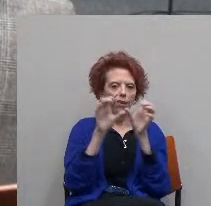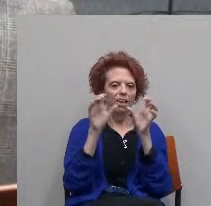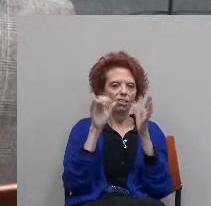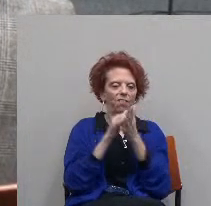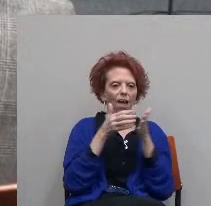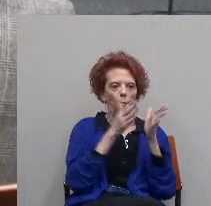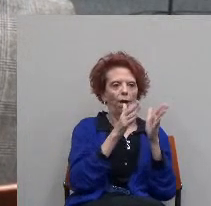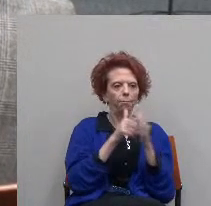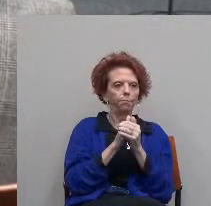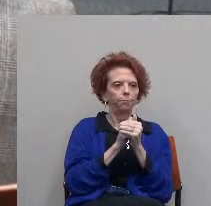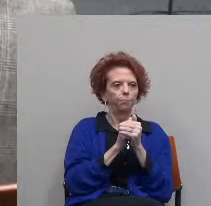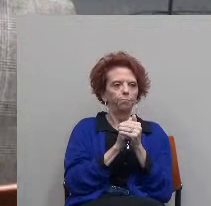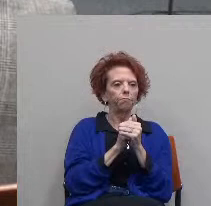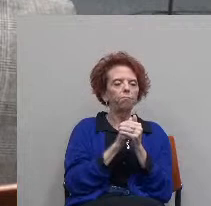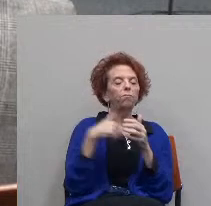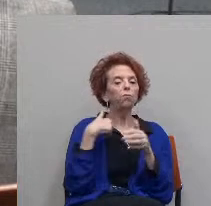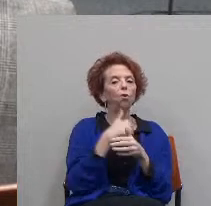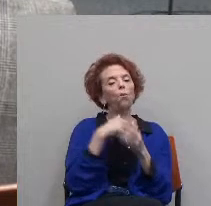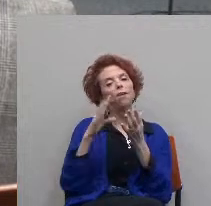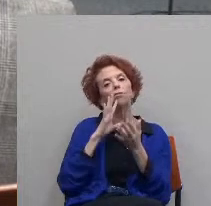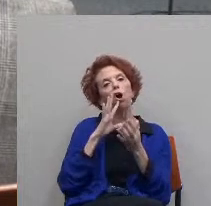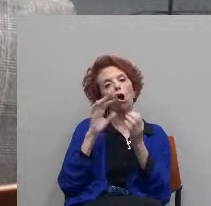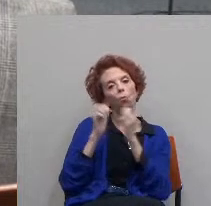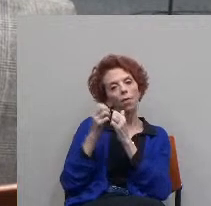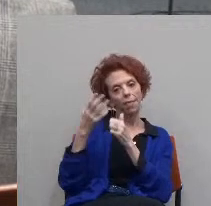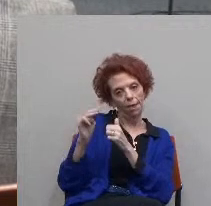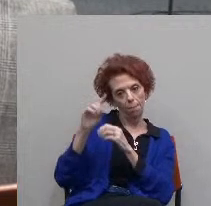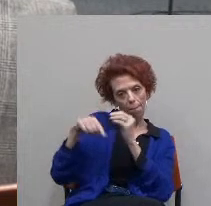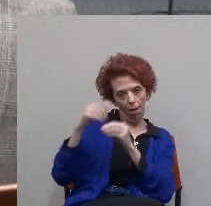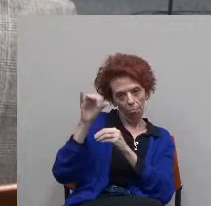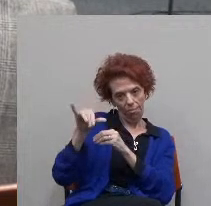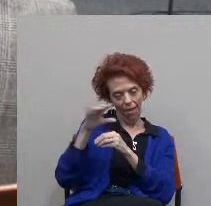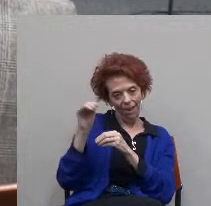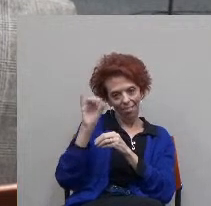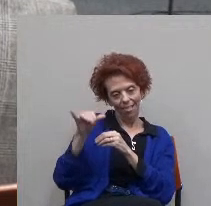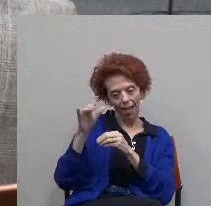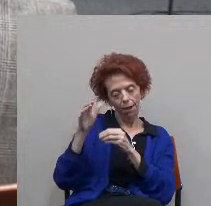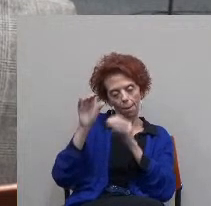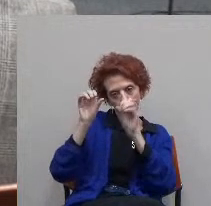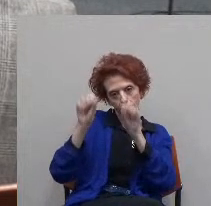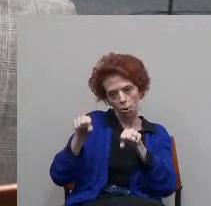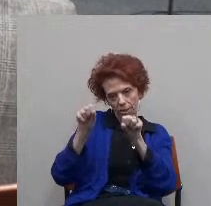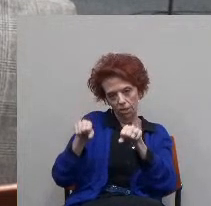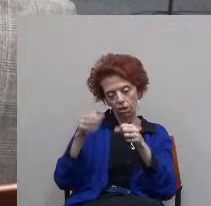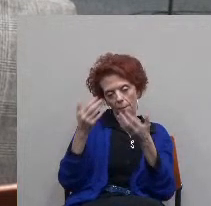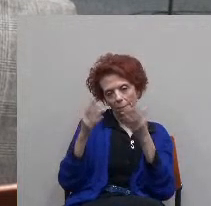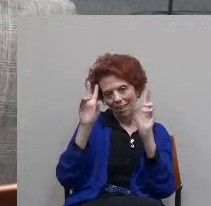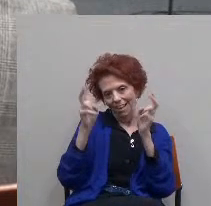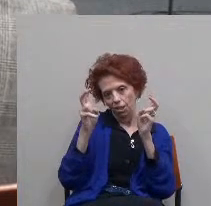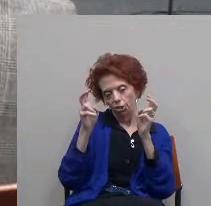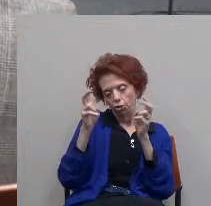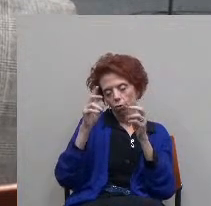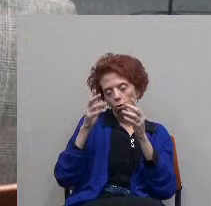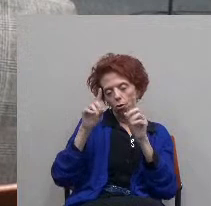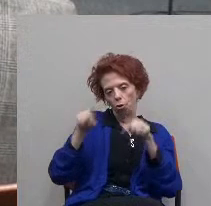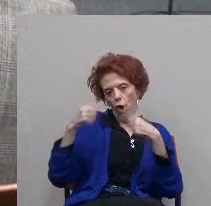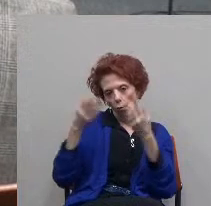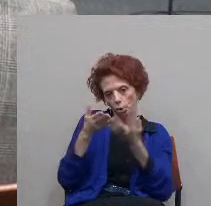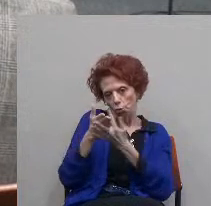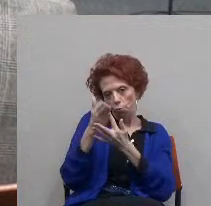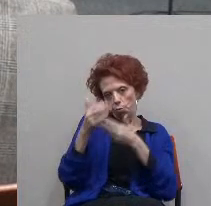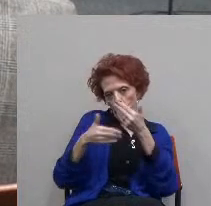through that way. We've talked to him about that, and that potentially it may be an issue going through the